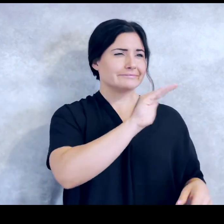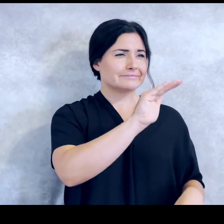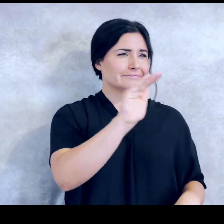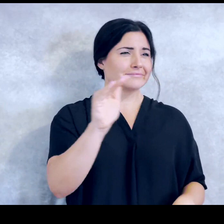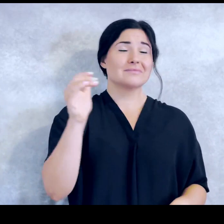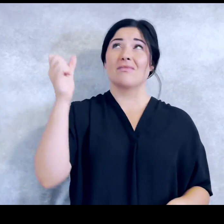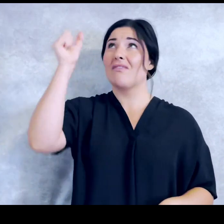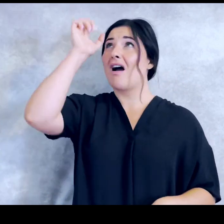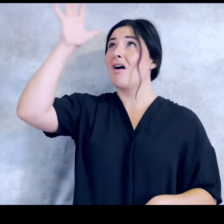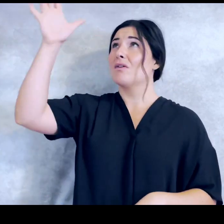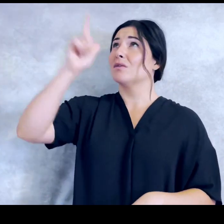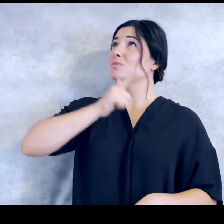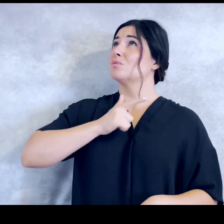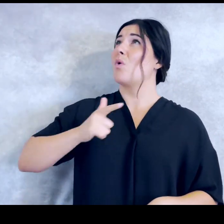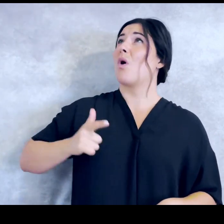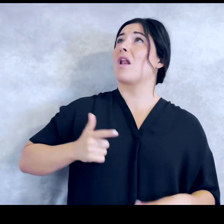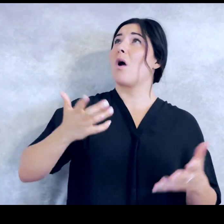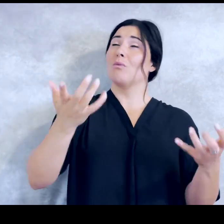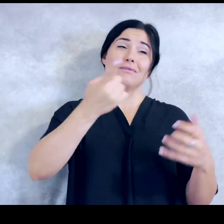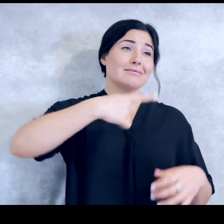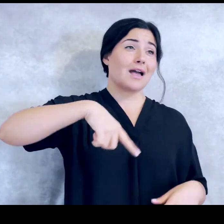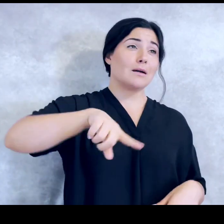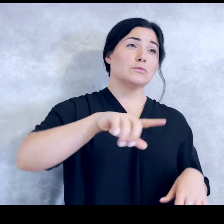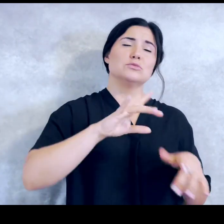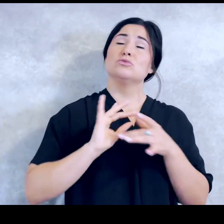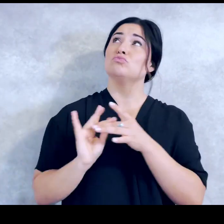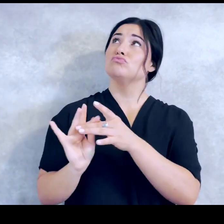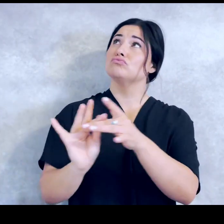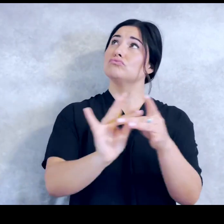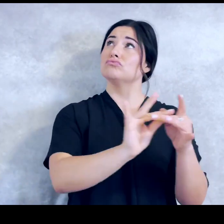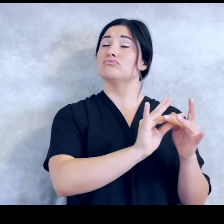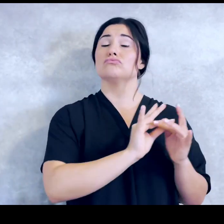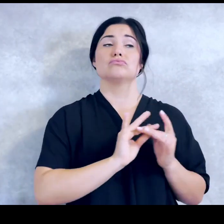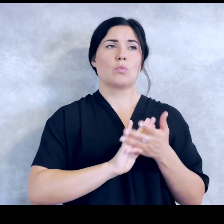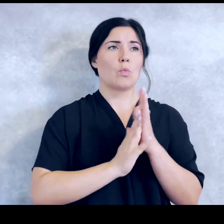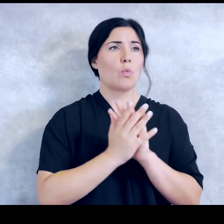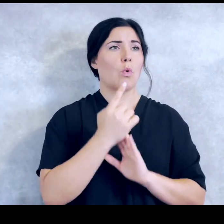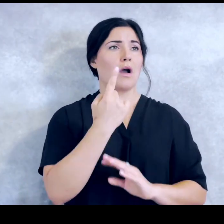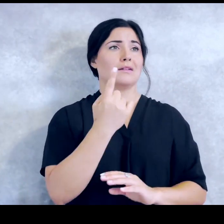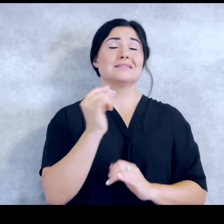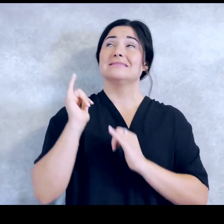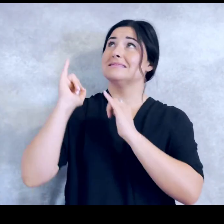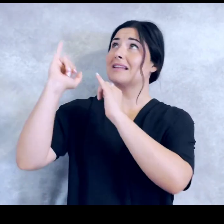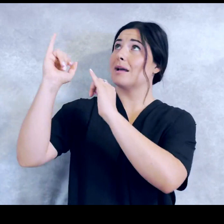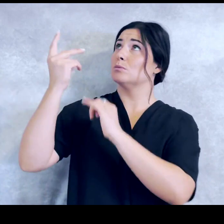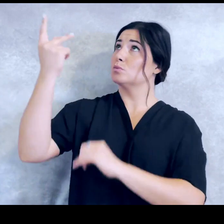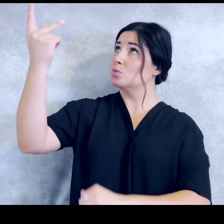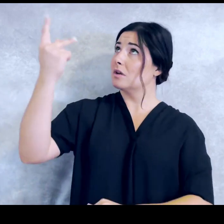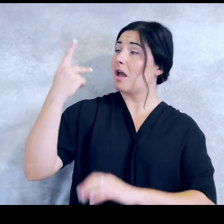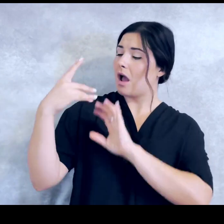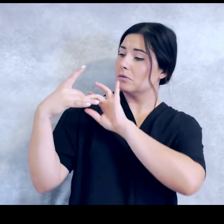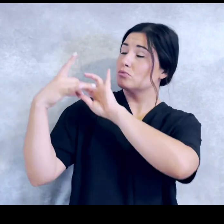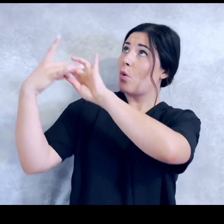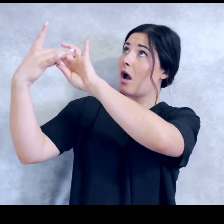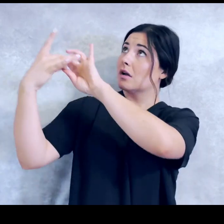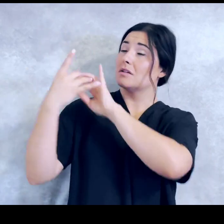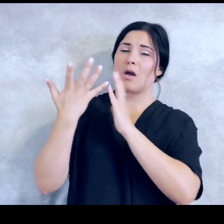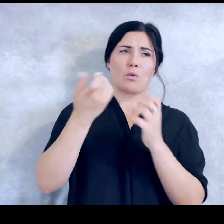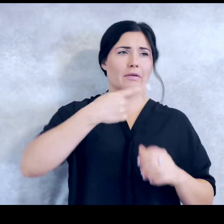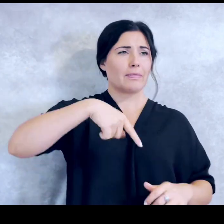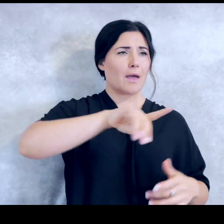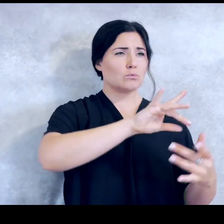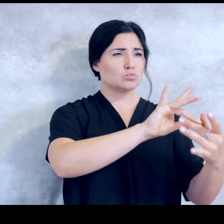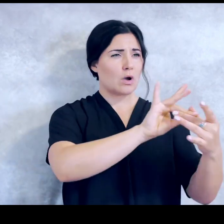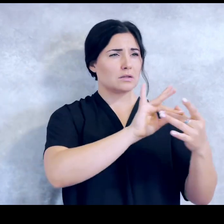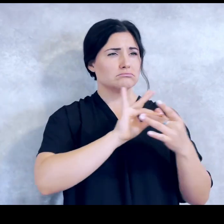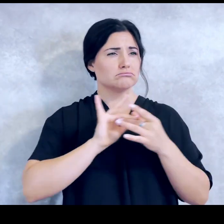pray for them, the believers, all to be joined together as one, even as you and I, Father, are